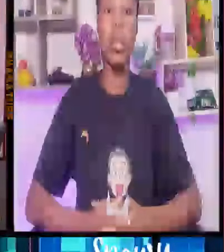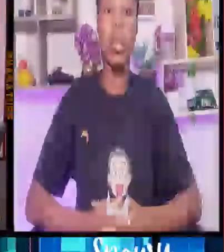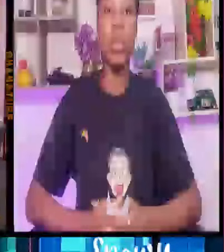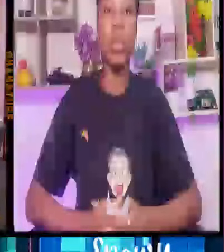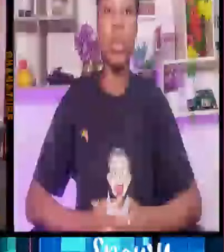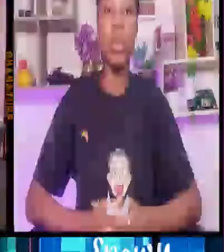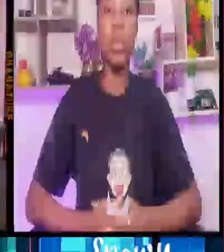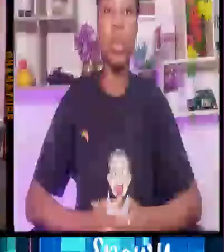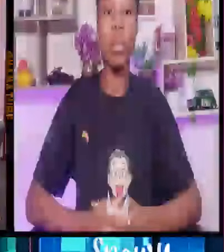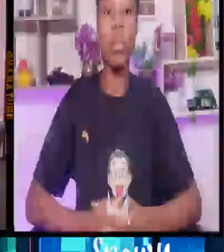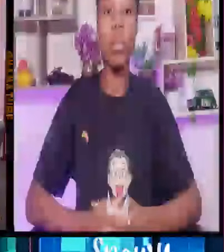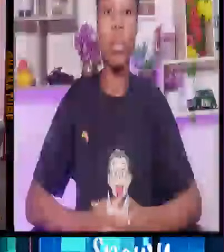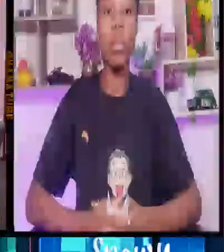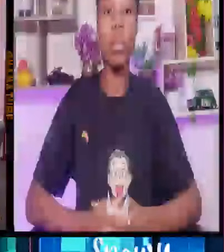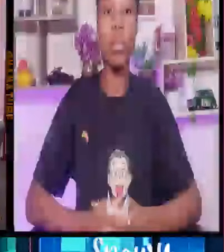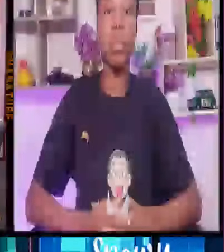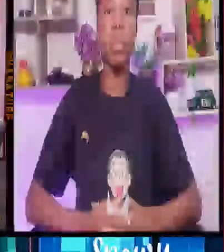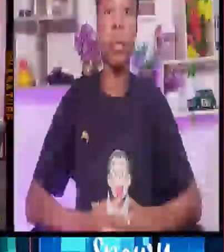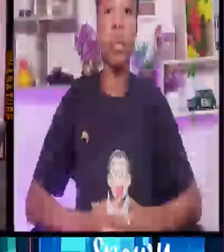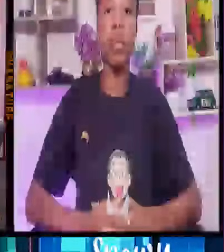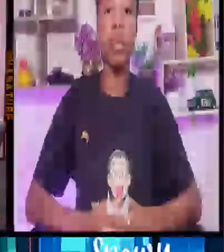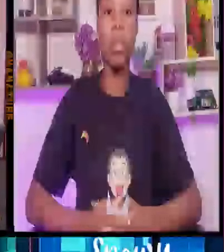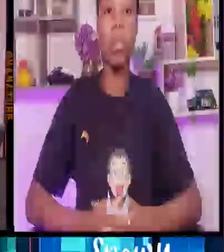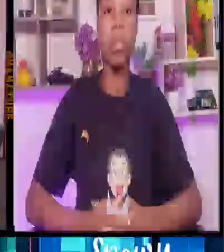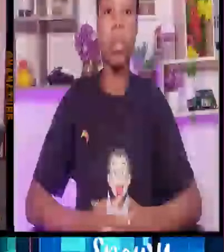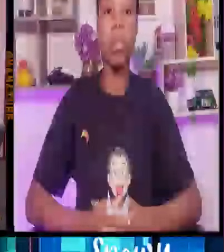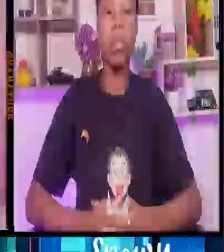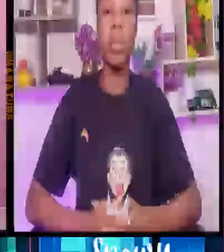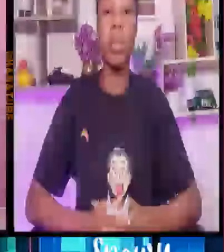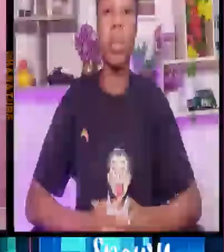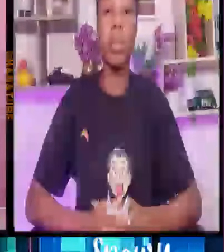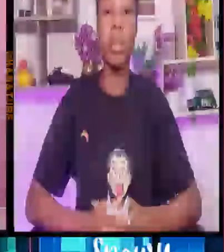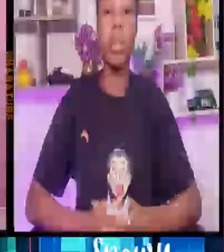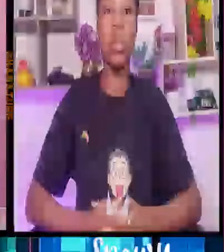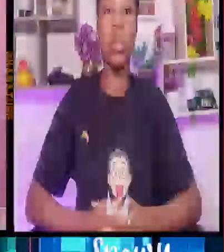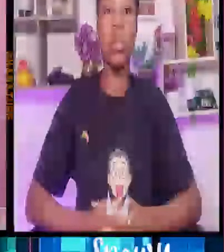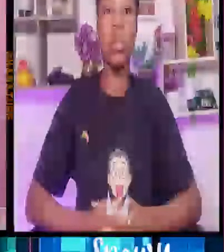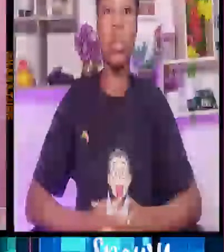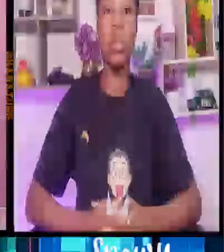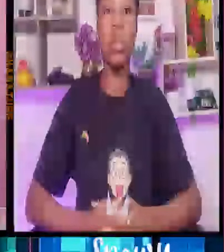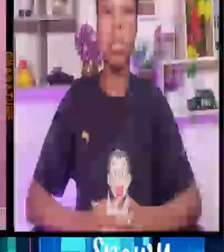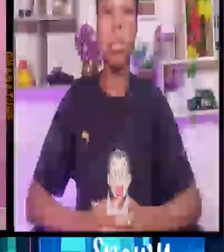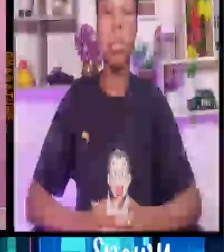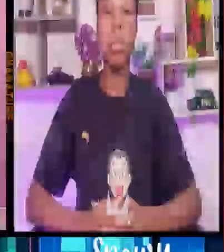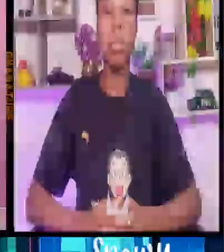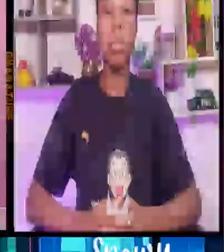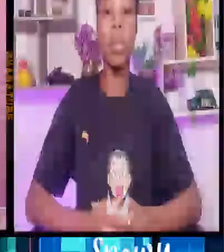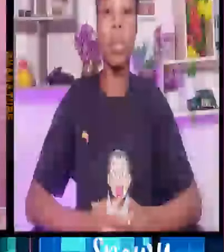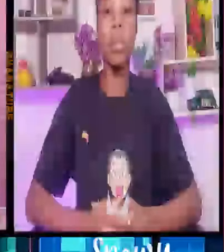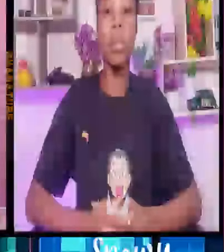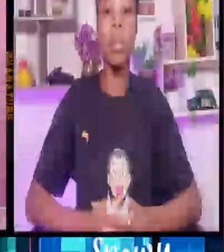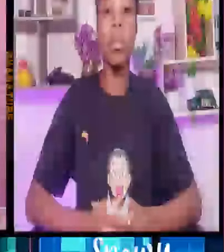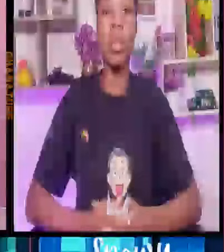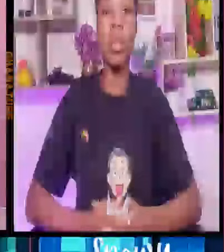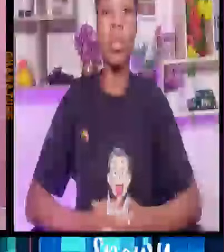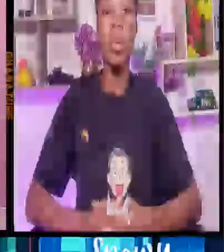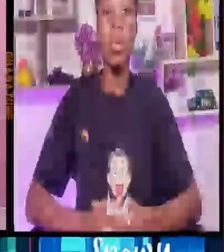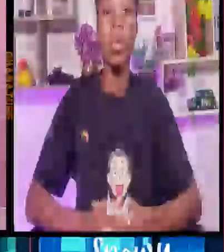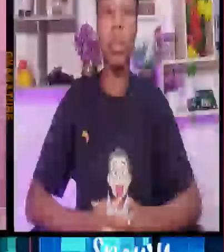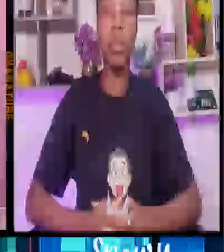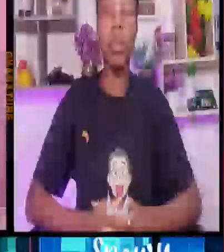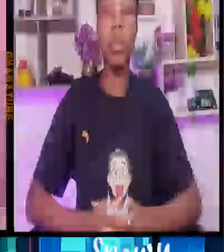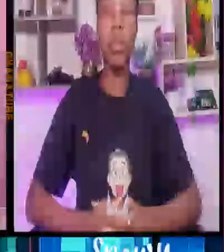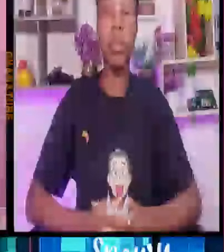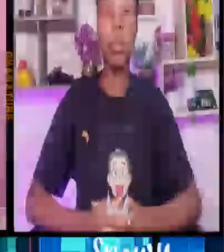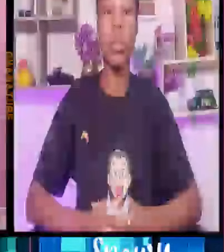been? Thank you very much, and good afternoon to you and your viewers. So far, so good. They